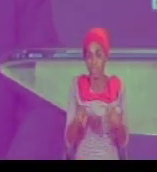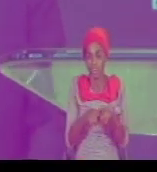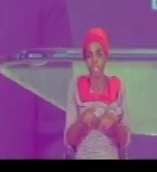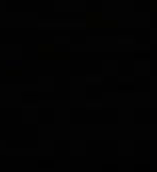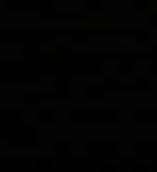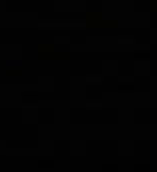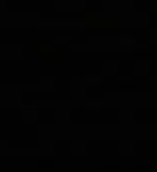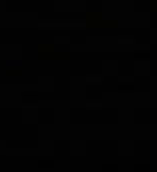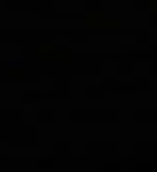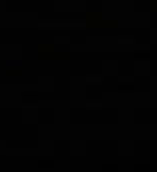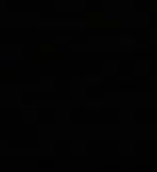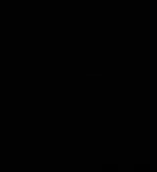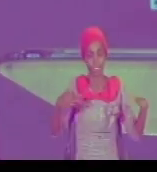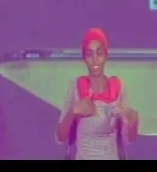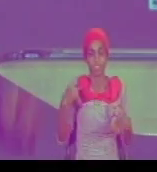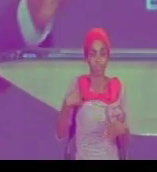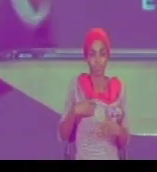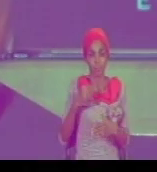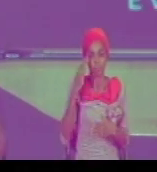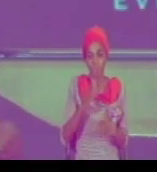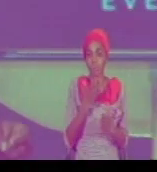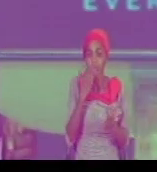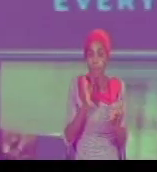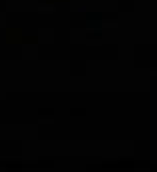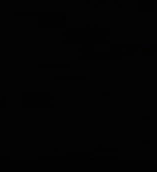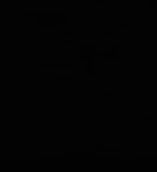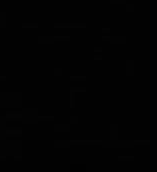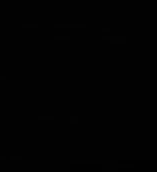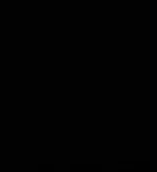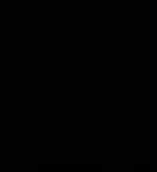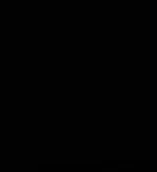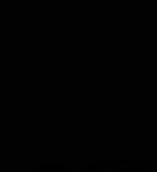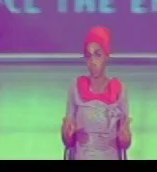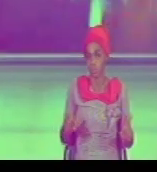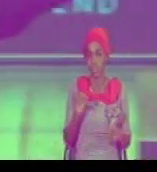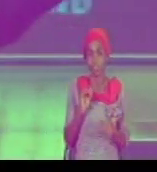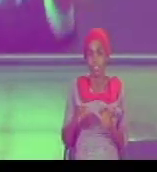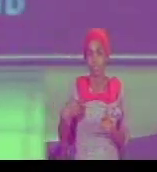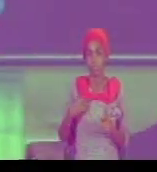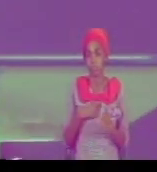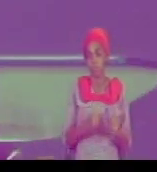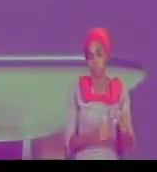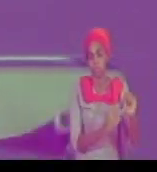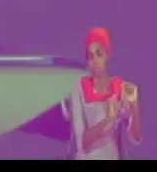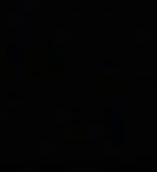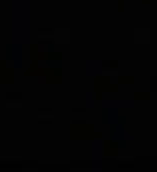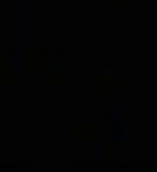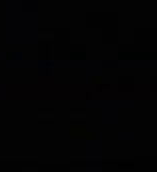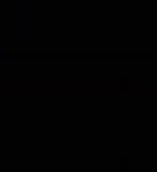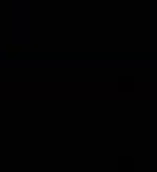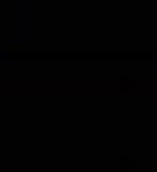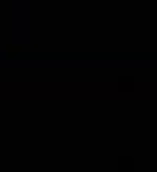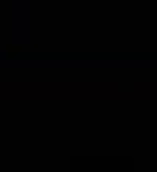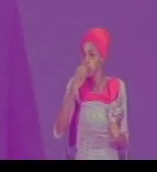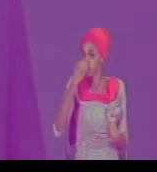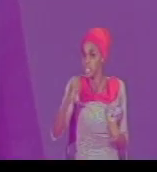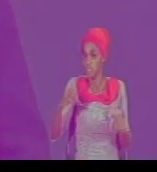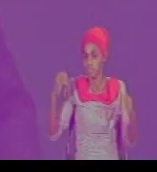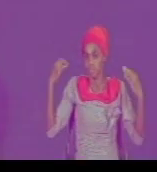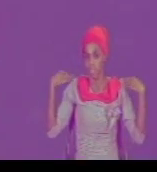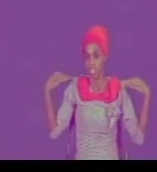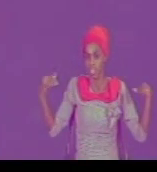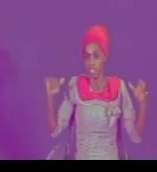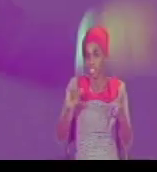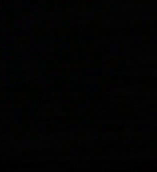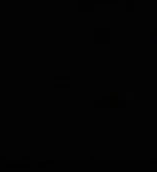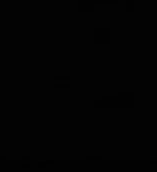praise the Lord. But if we follow after Lucifer, as those evil angels followed after